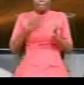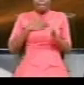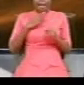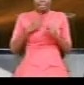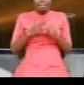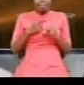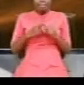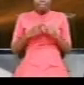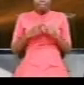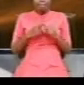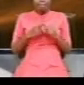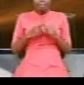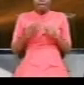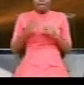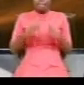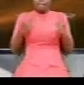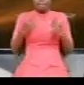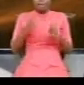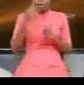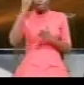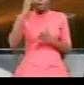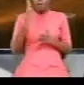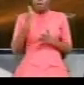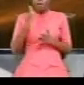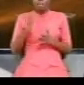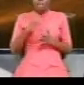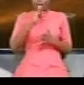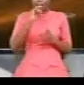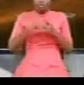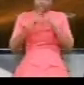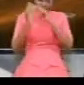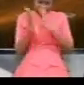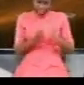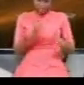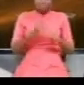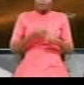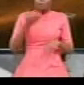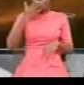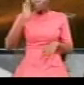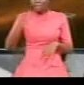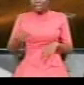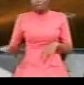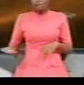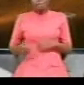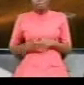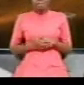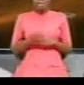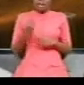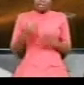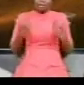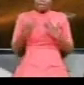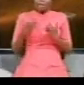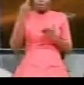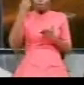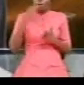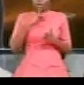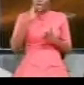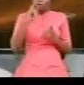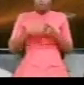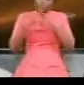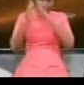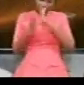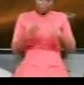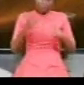my name, the fear of God, is to depart from evil. The fear of God is to depart